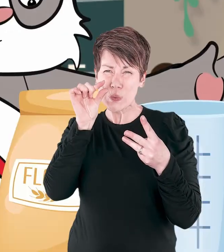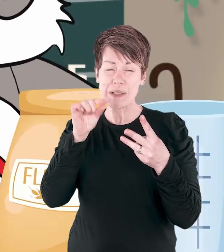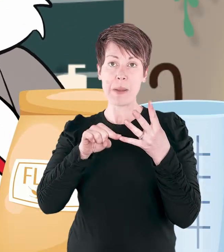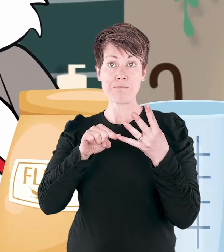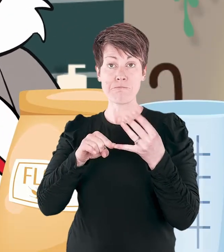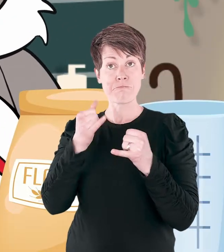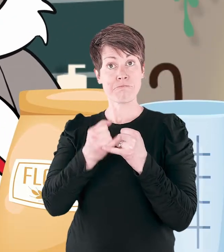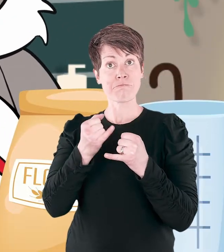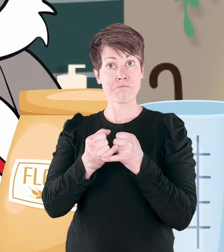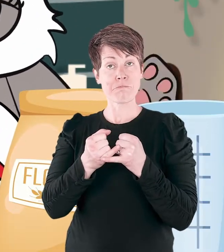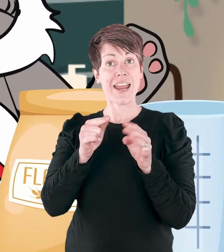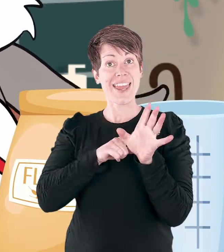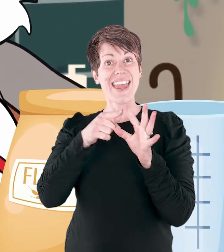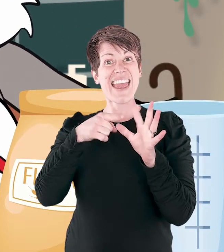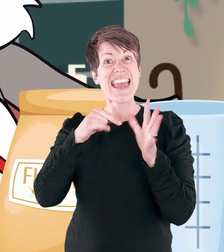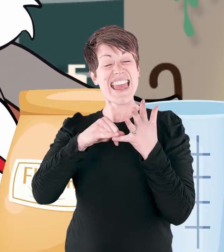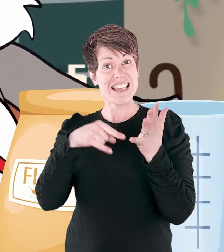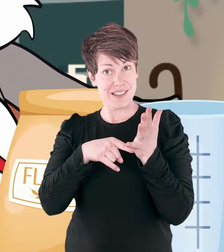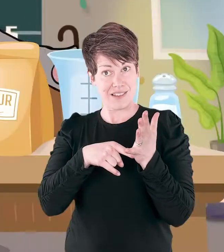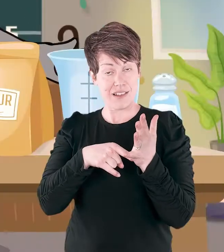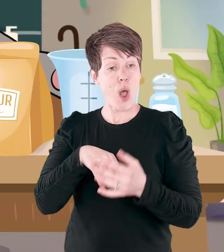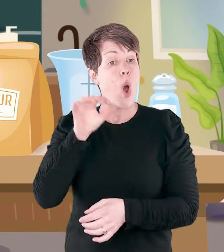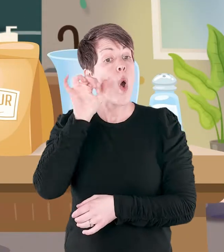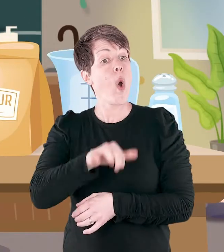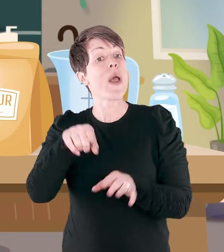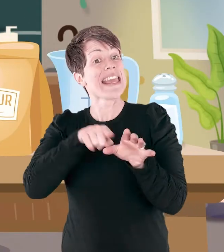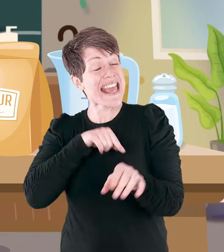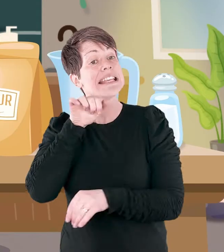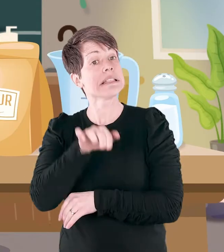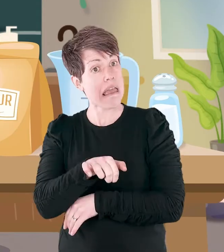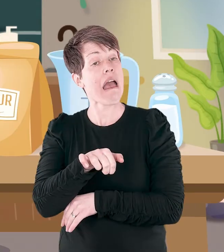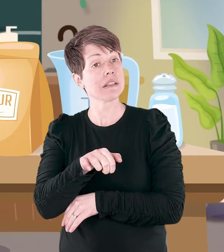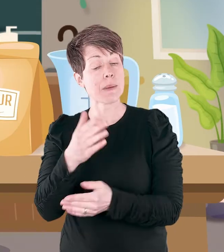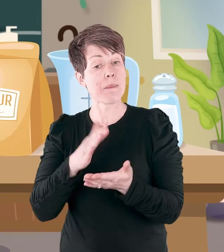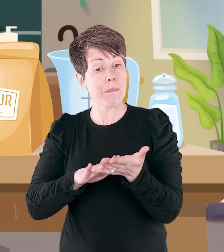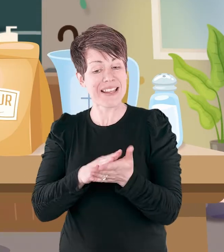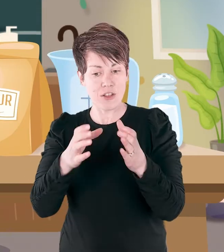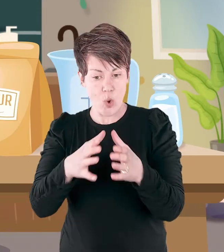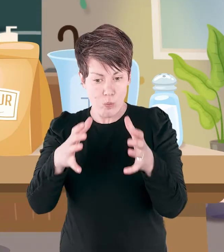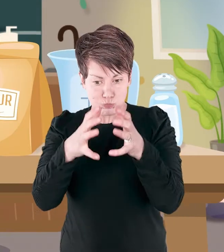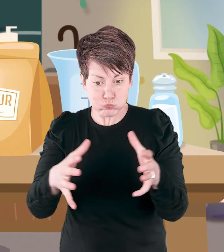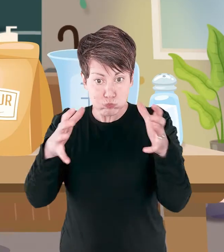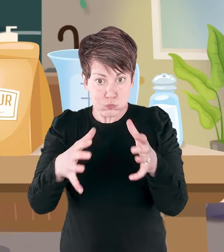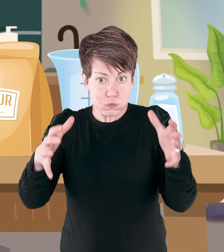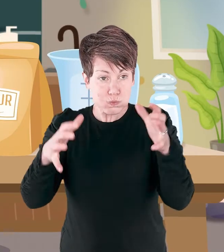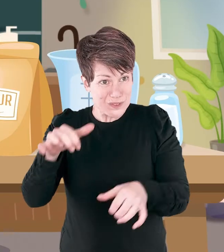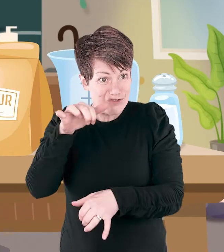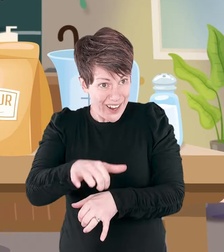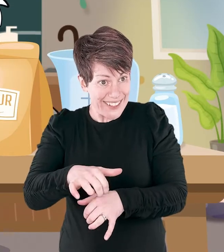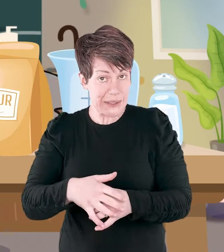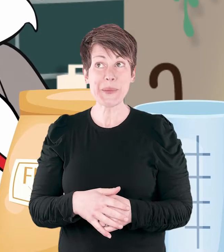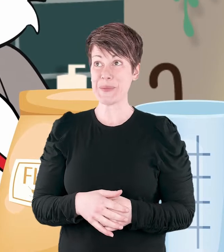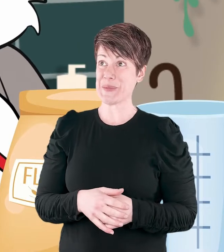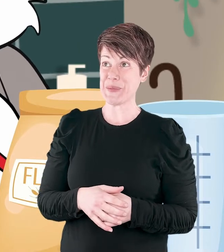salt and my final ingredient, yeast. Ah, yeast. That's what makes the dough really big and